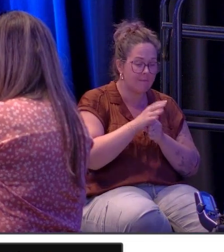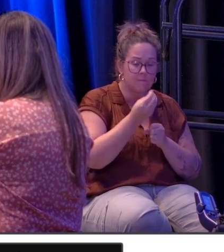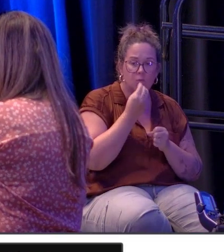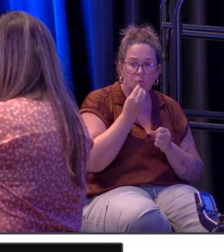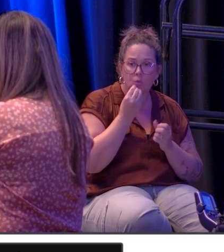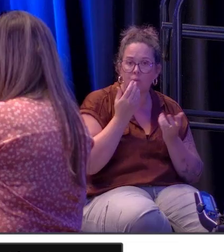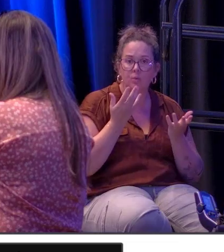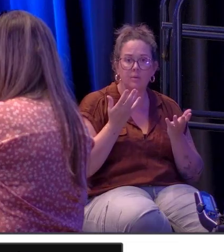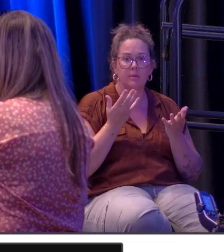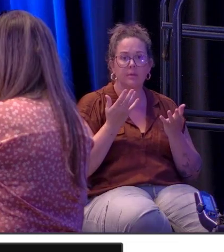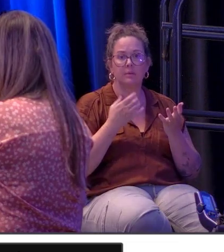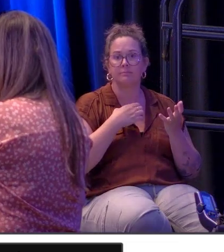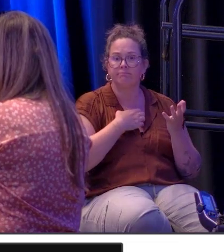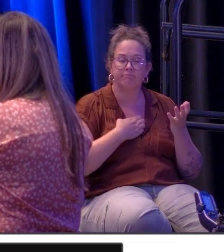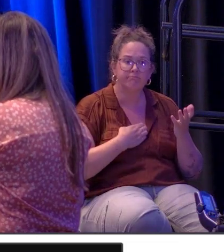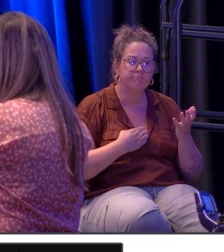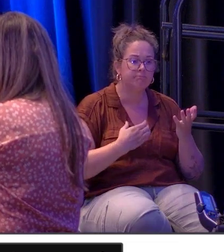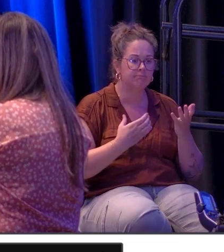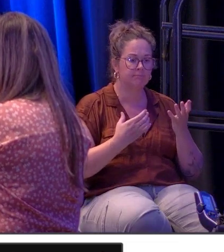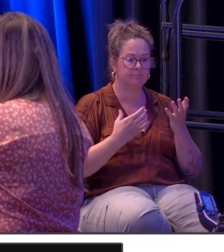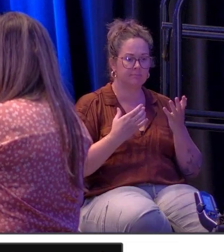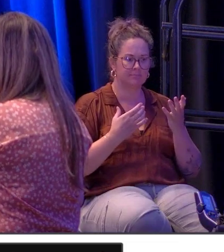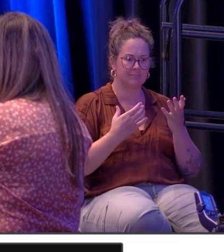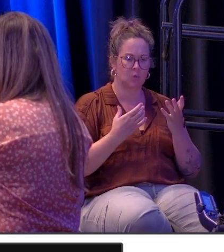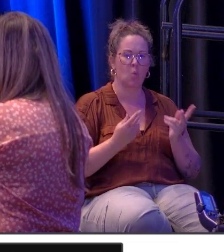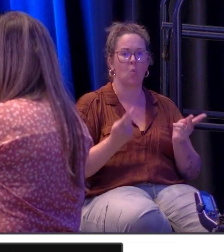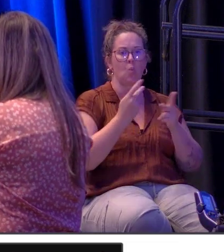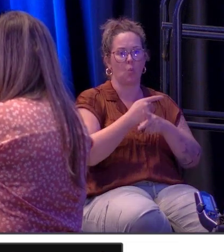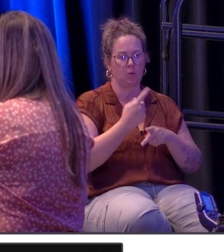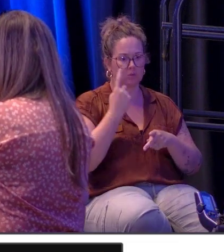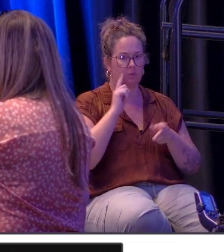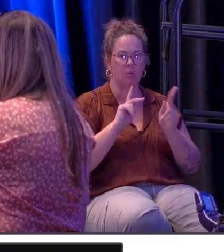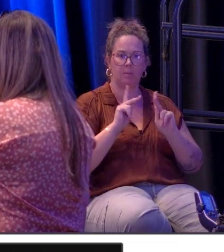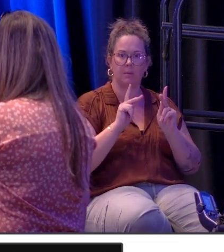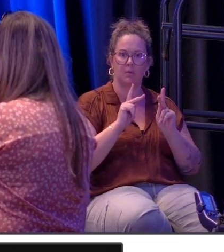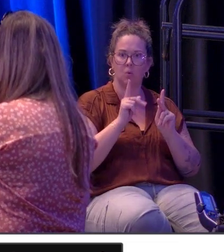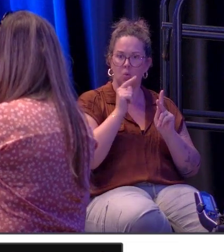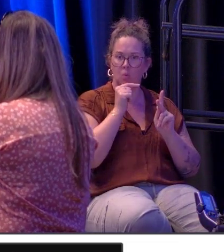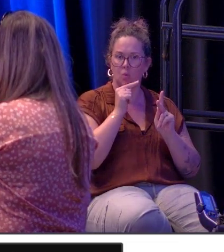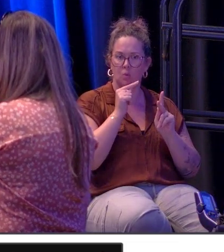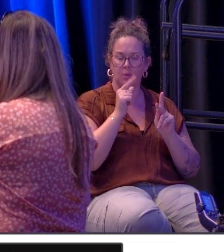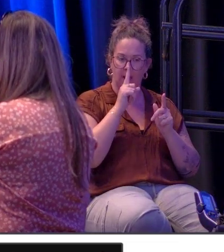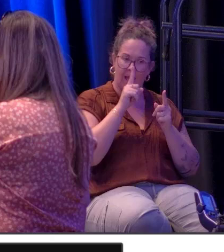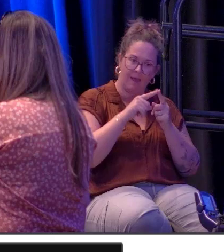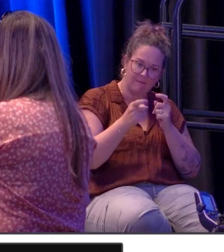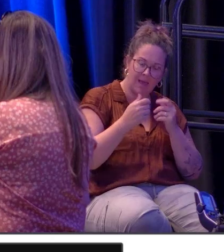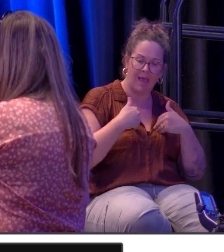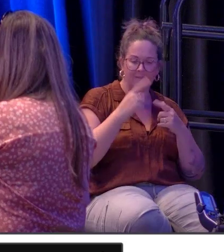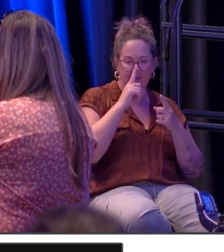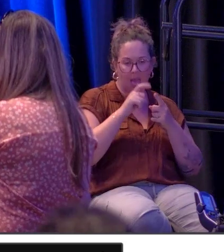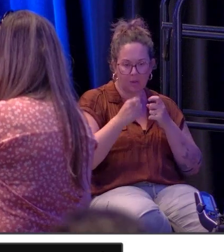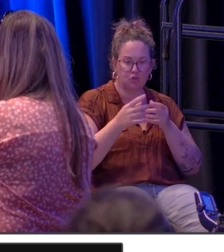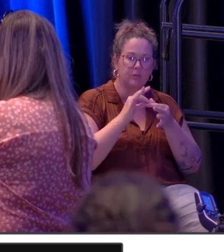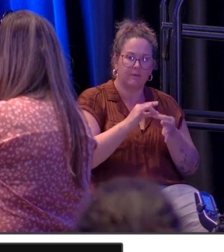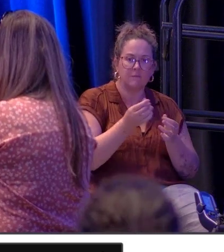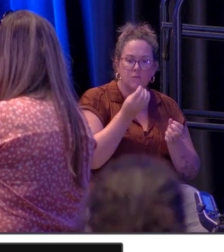have allergies or different dietary needs to make sure that they also feel a part of what's going on